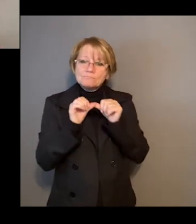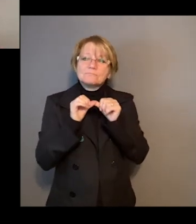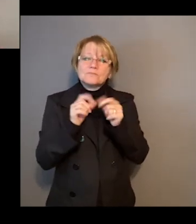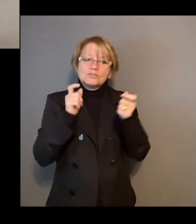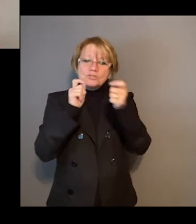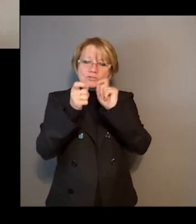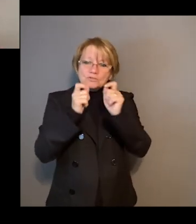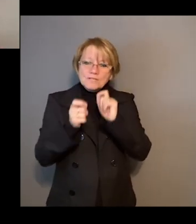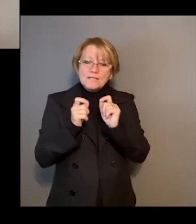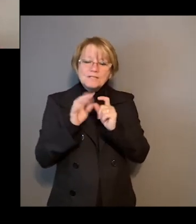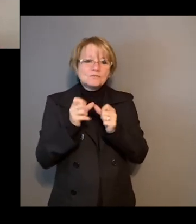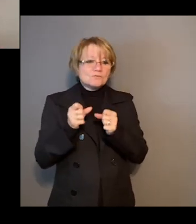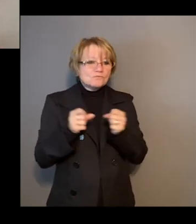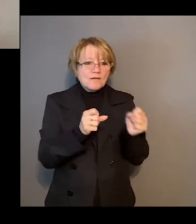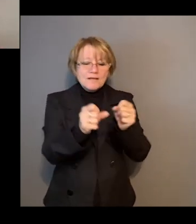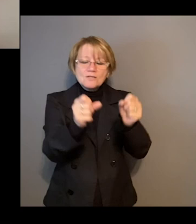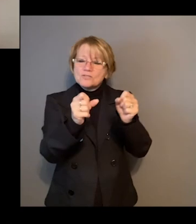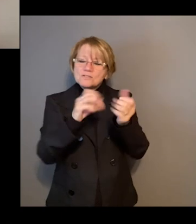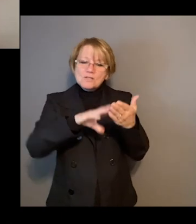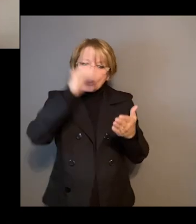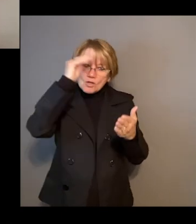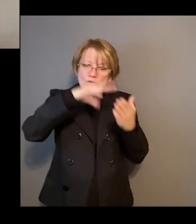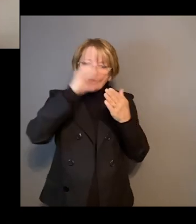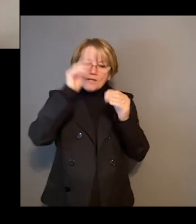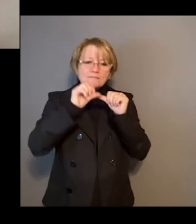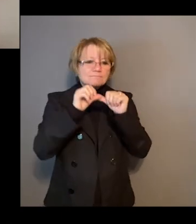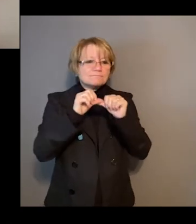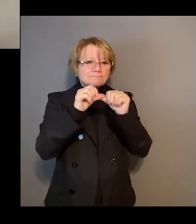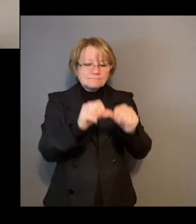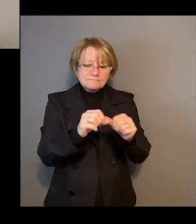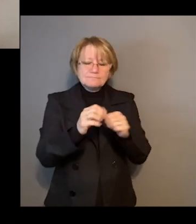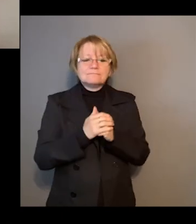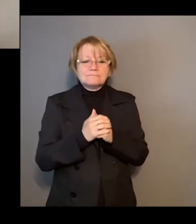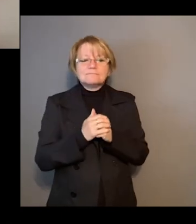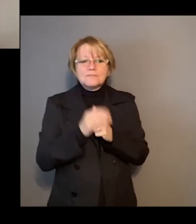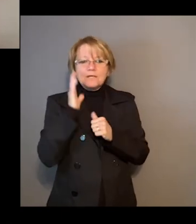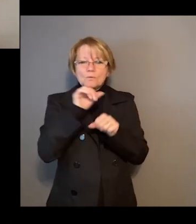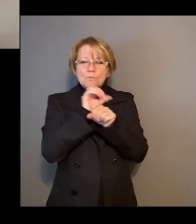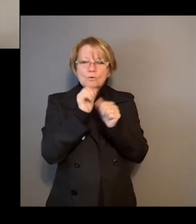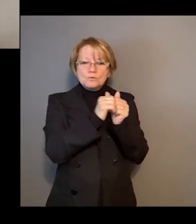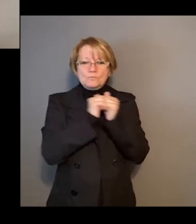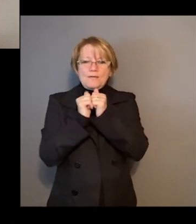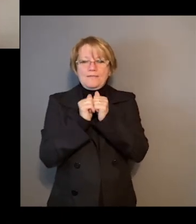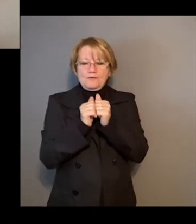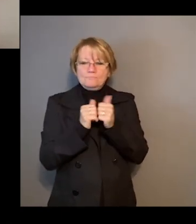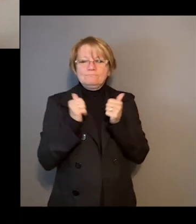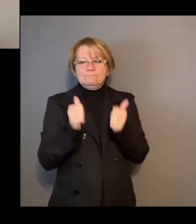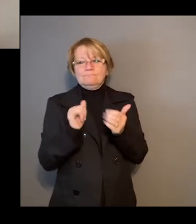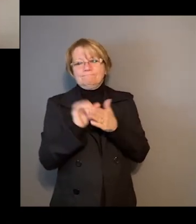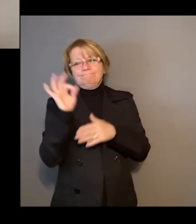learning and all of that. And we're going to do this together. So that's my little piece today. Thank you.